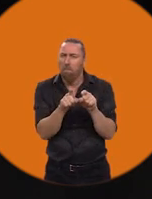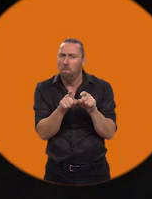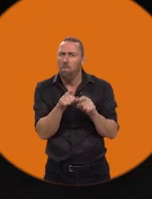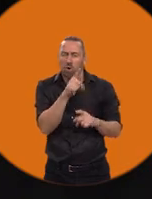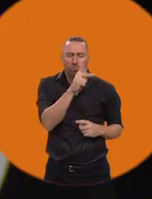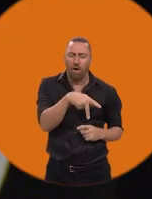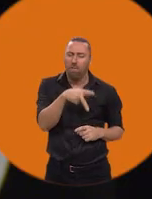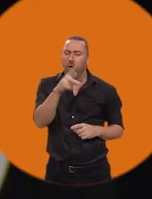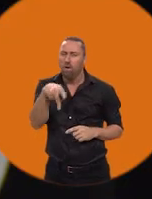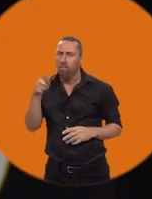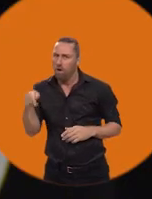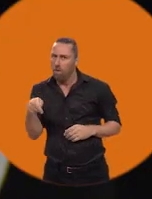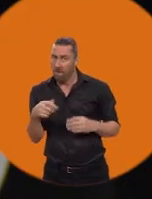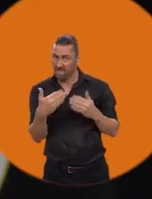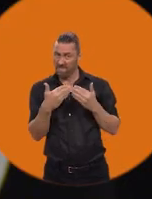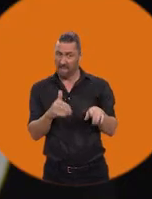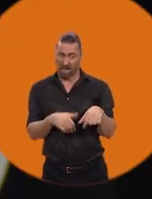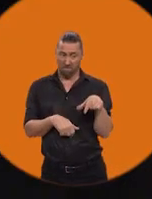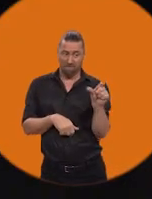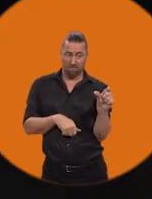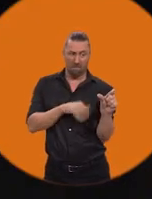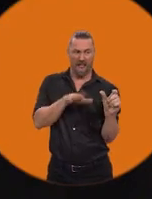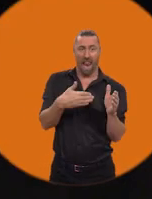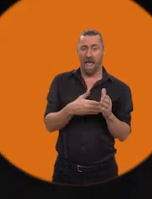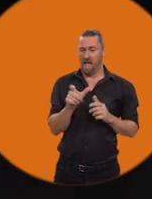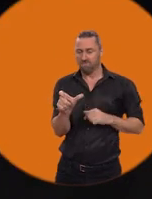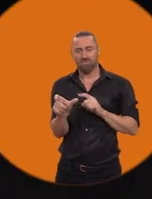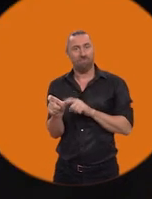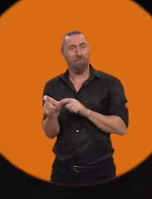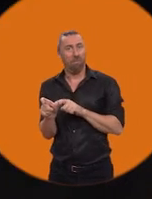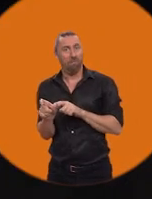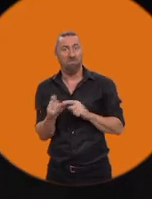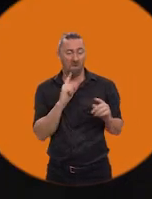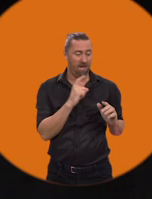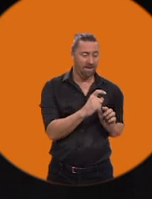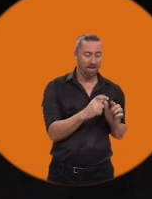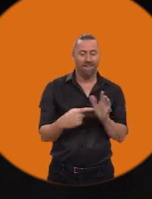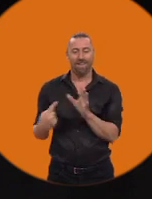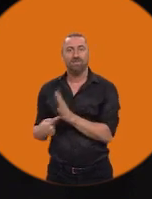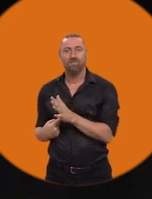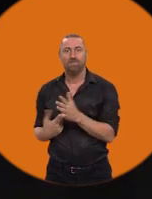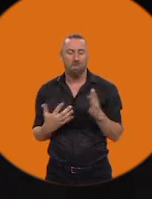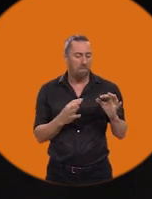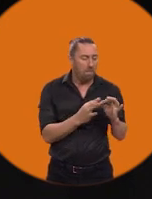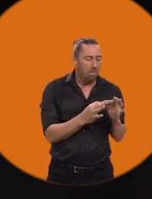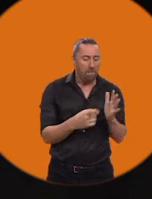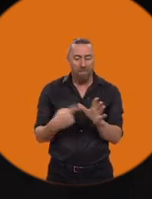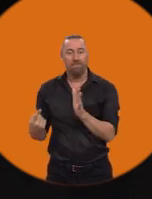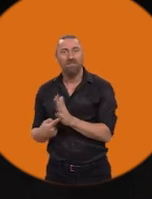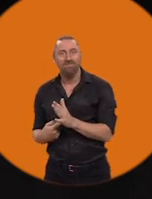Rhyming words are words that sound the same at the end, like cat and bat. Did you hear the